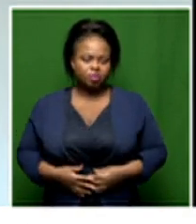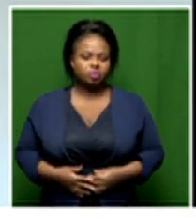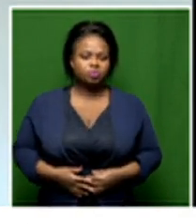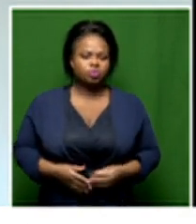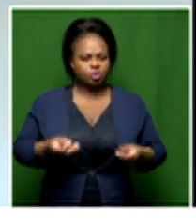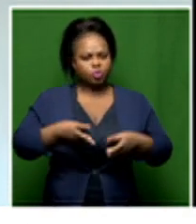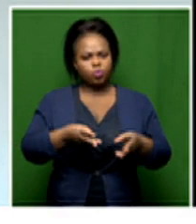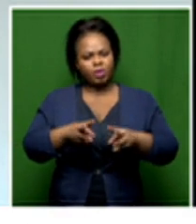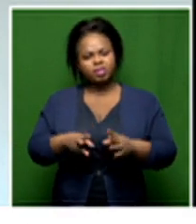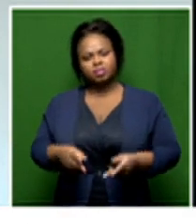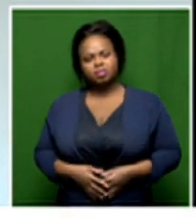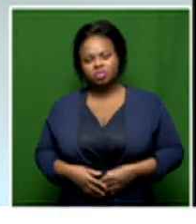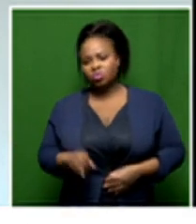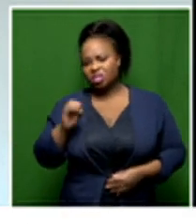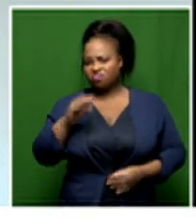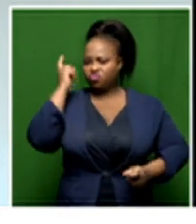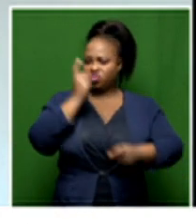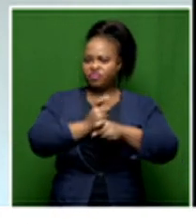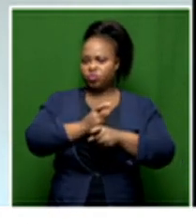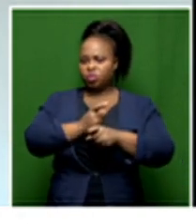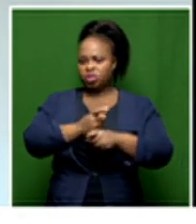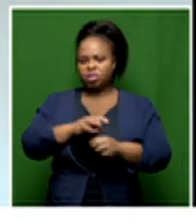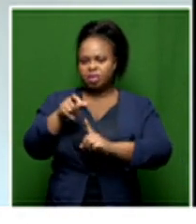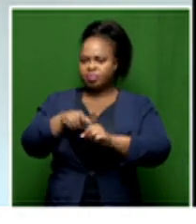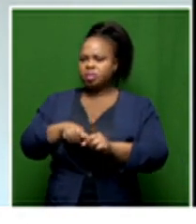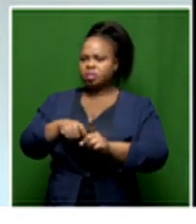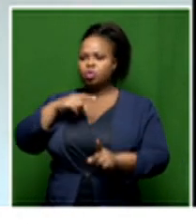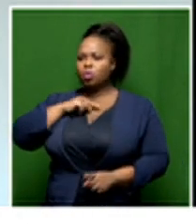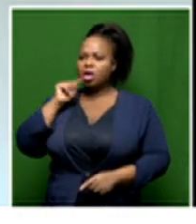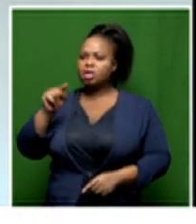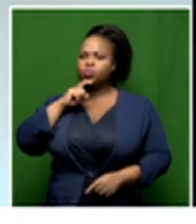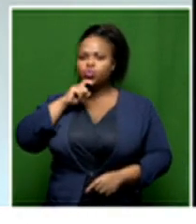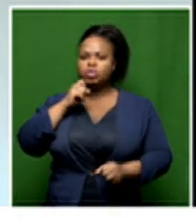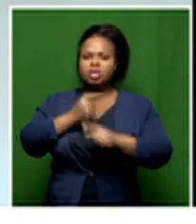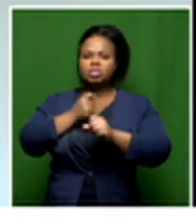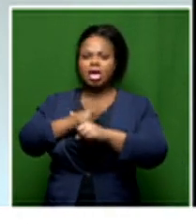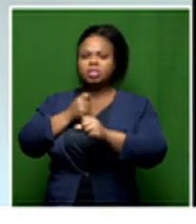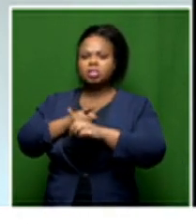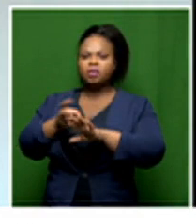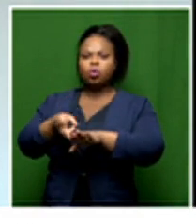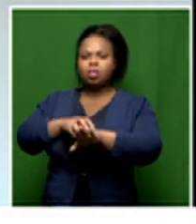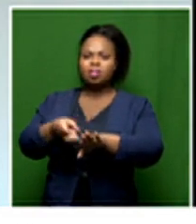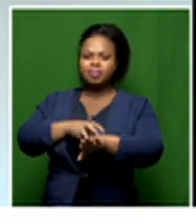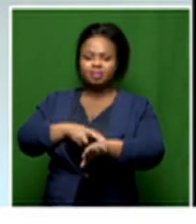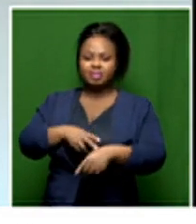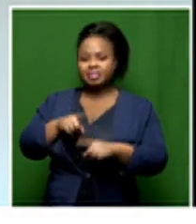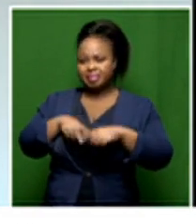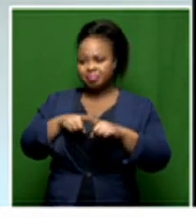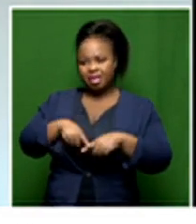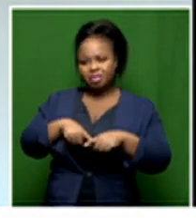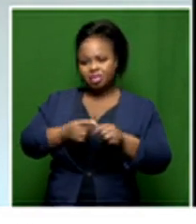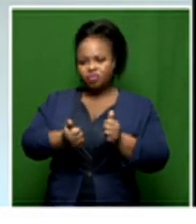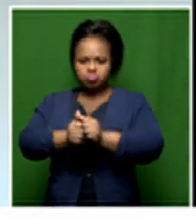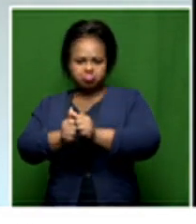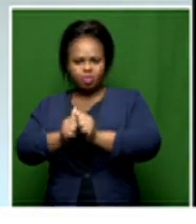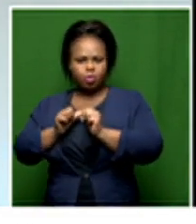So refusing to work with someone that commutes is dependent on how close you are to that person.